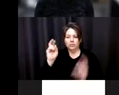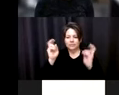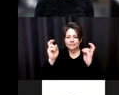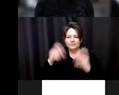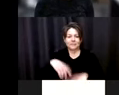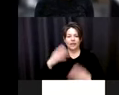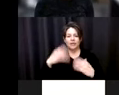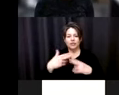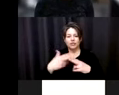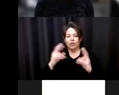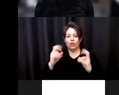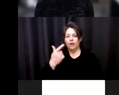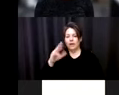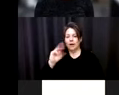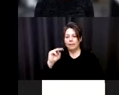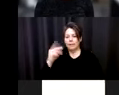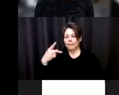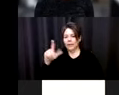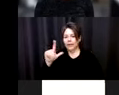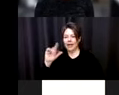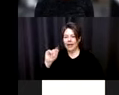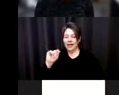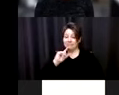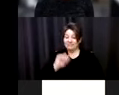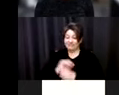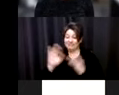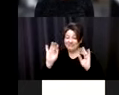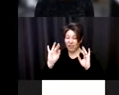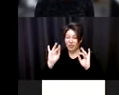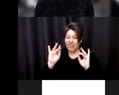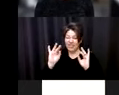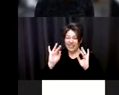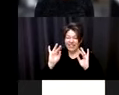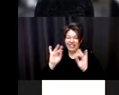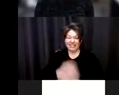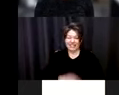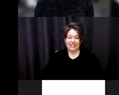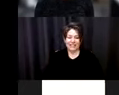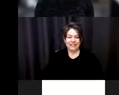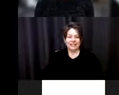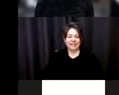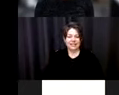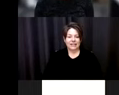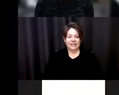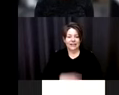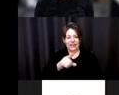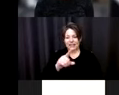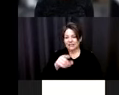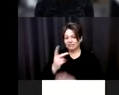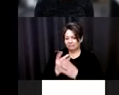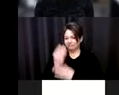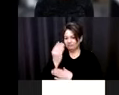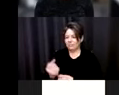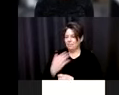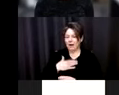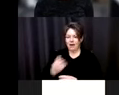This one's called gum plant, and it really is gooey. So I had these in our backyard for a year, and